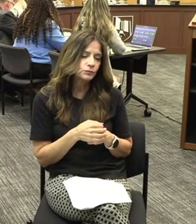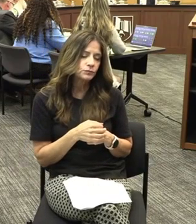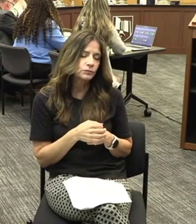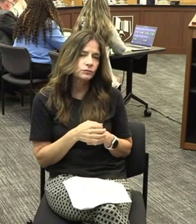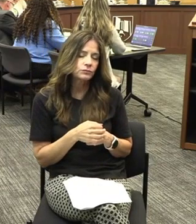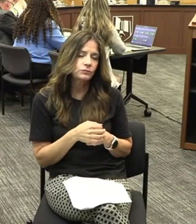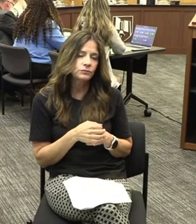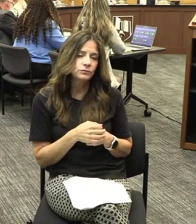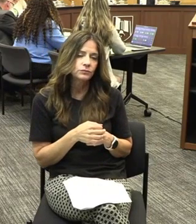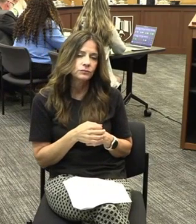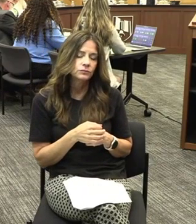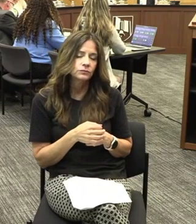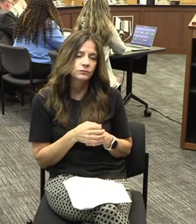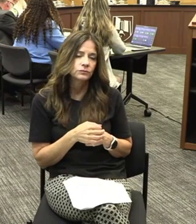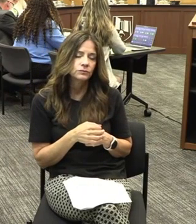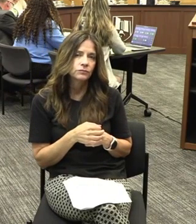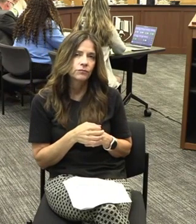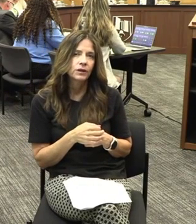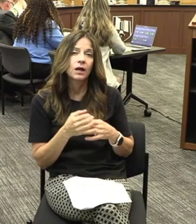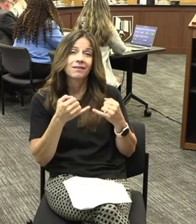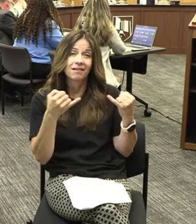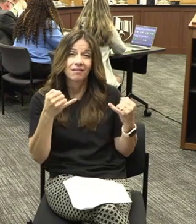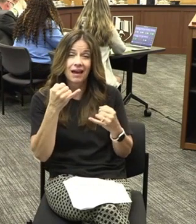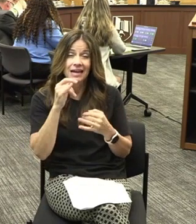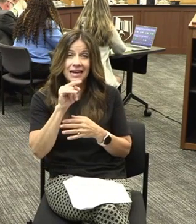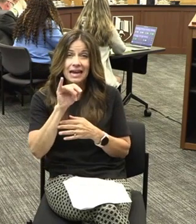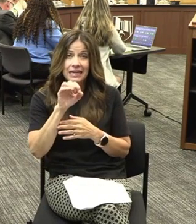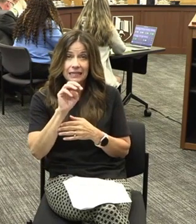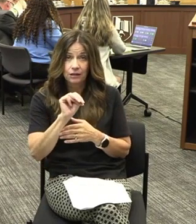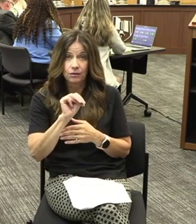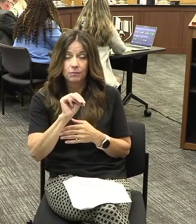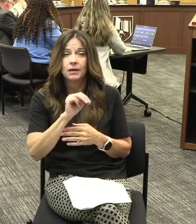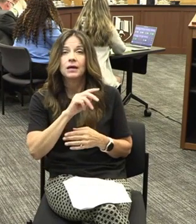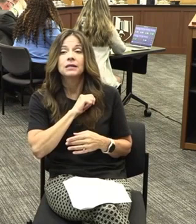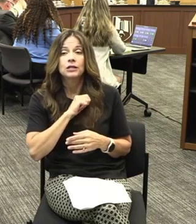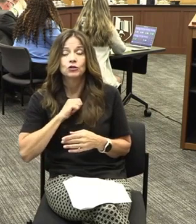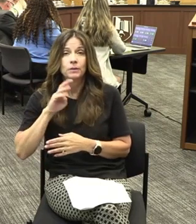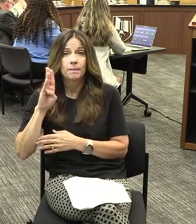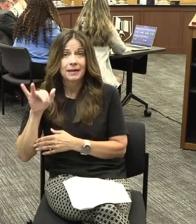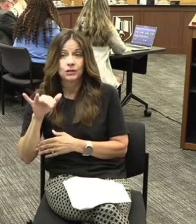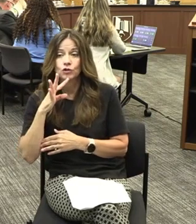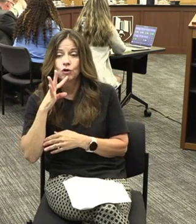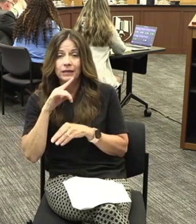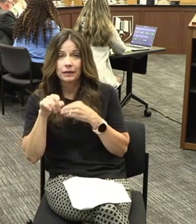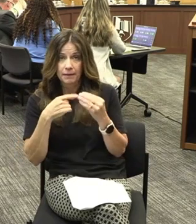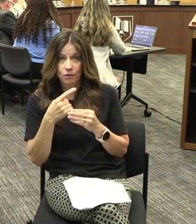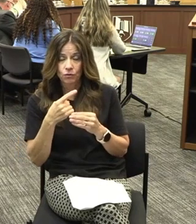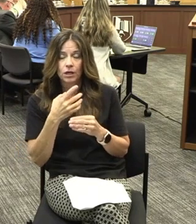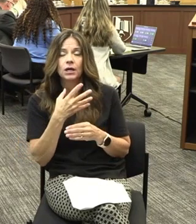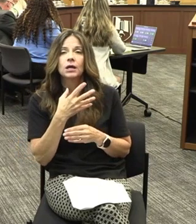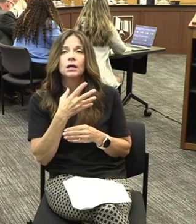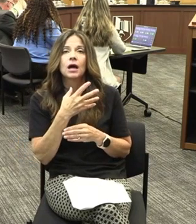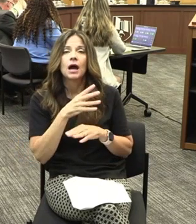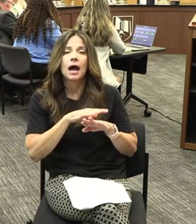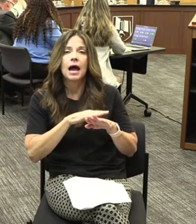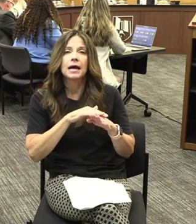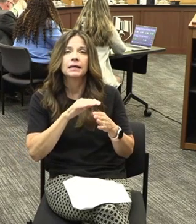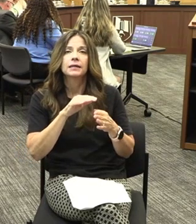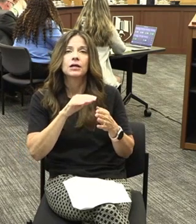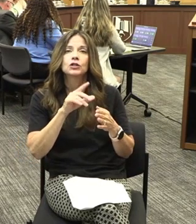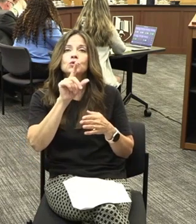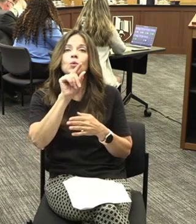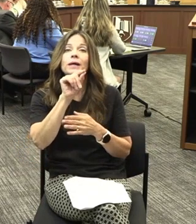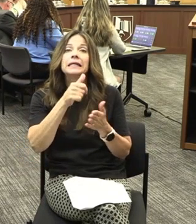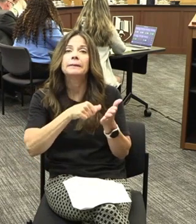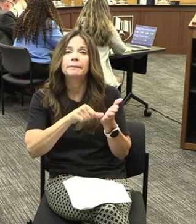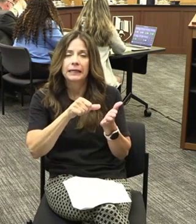essentially, the line item that Trustee Bottomley is referring to is referenced on 20 pages